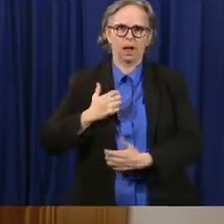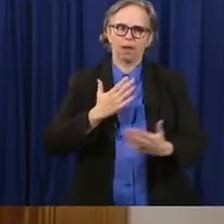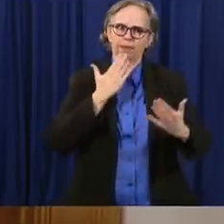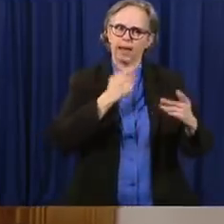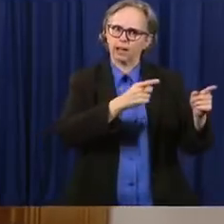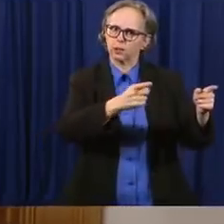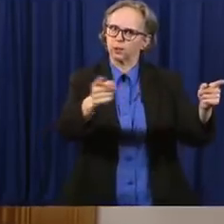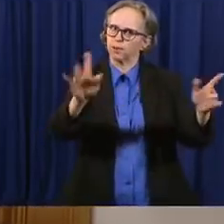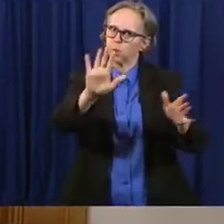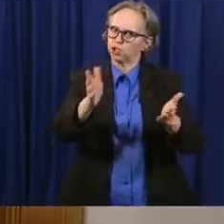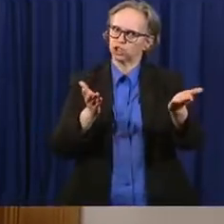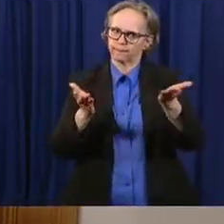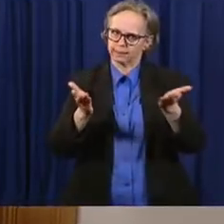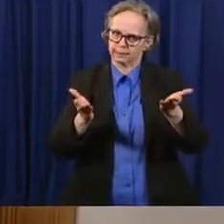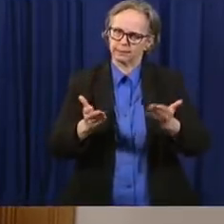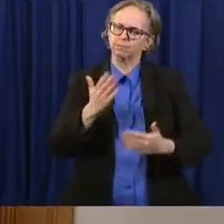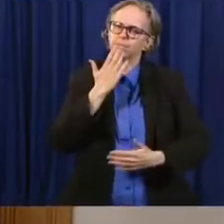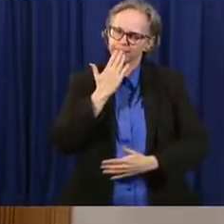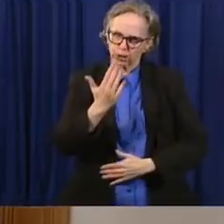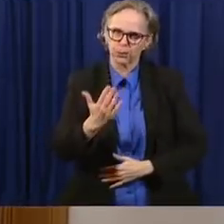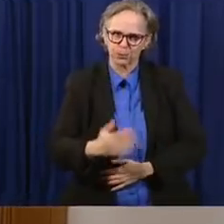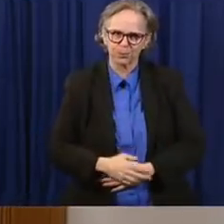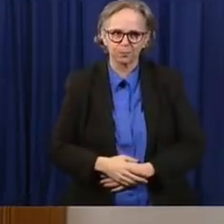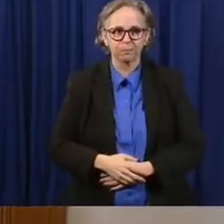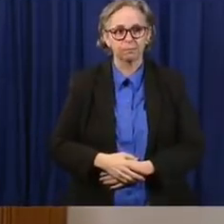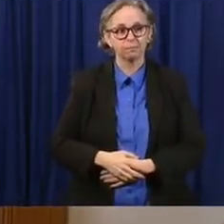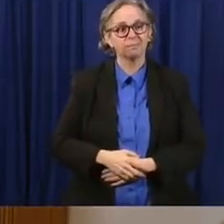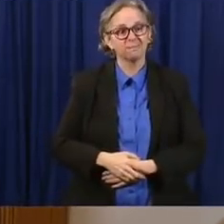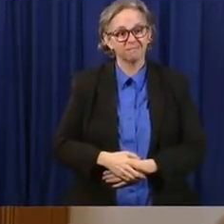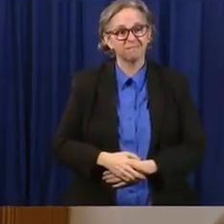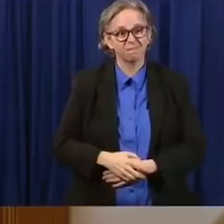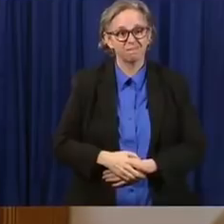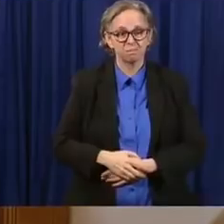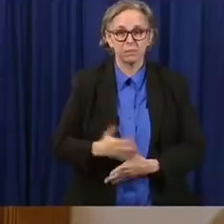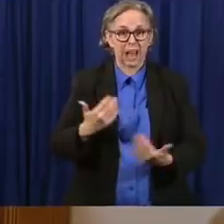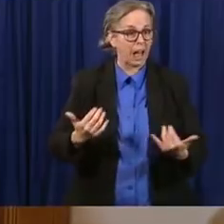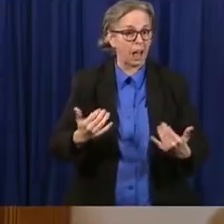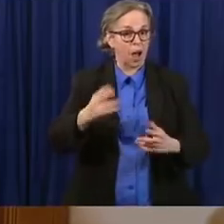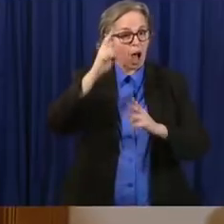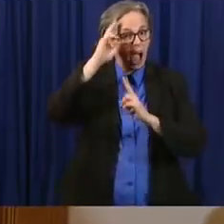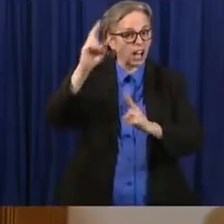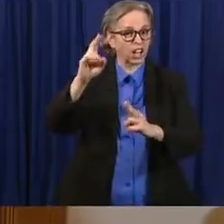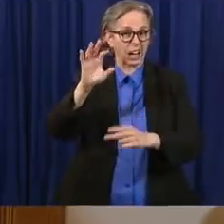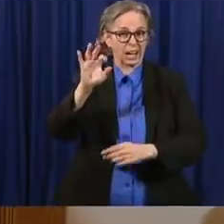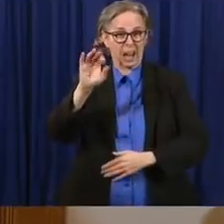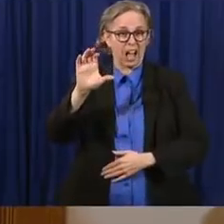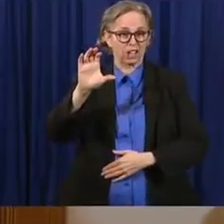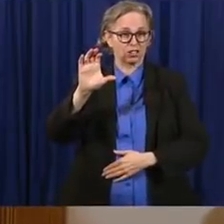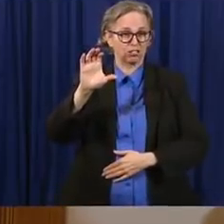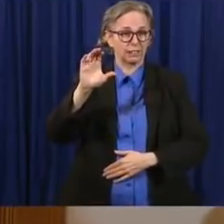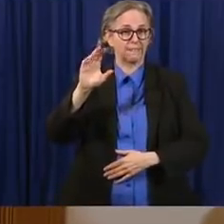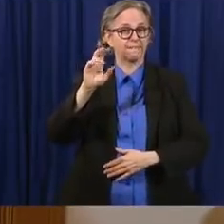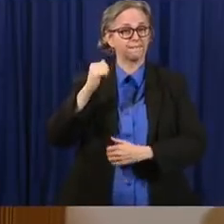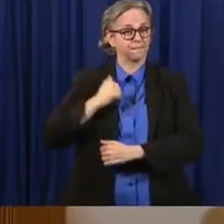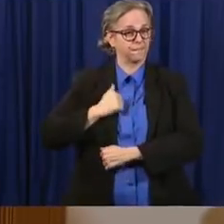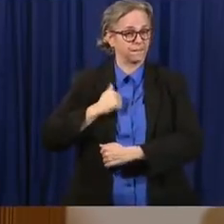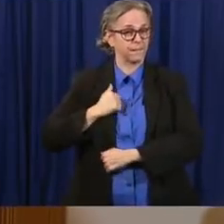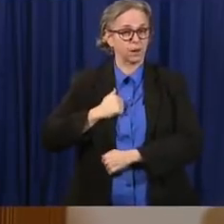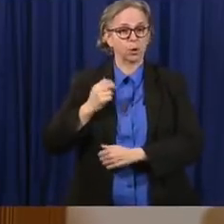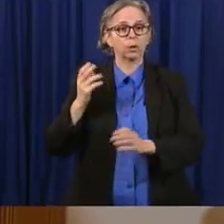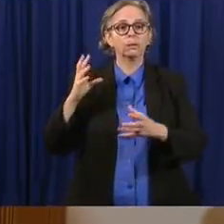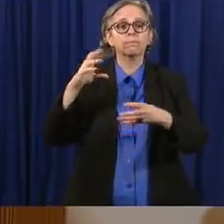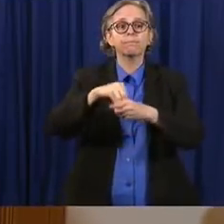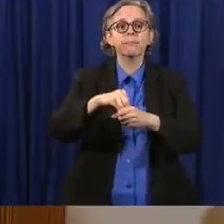We've also honored 900 veterans who are in the Veterans Hall of Fame. And the Veterans Hall of Fame, as you